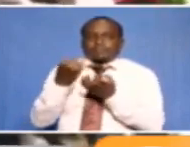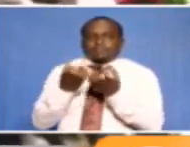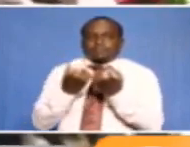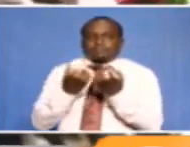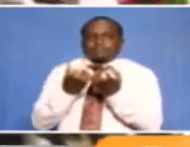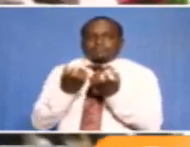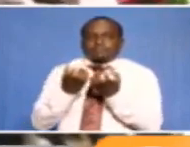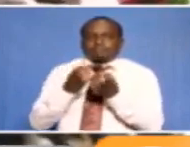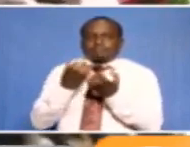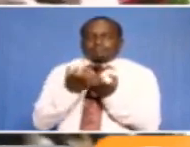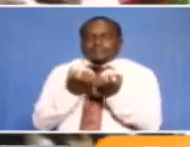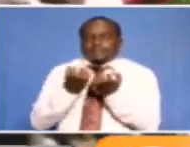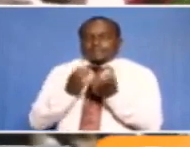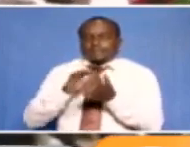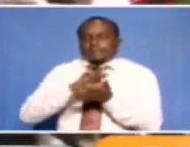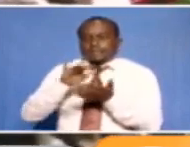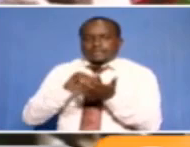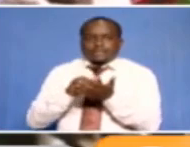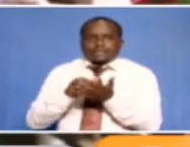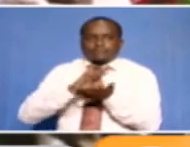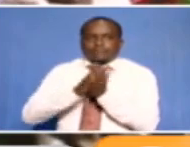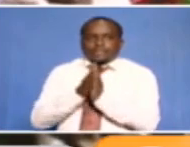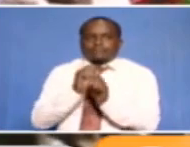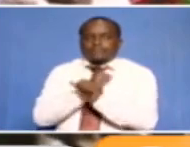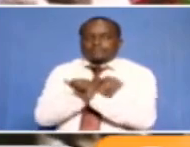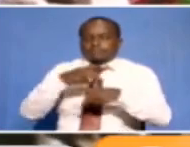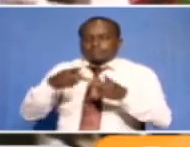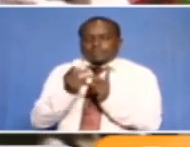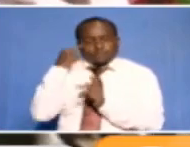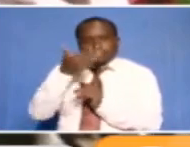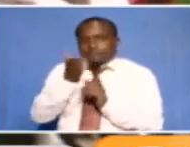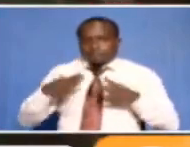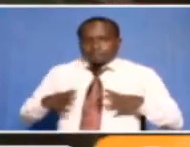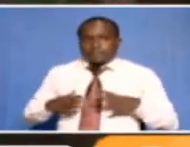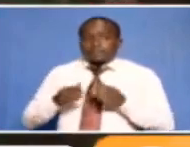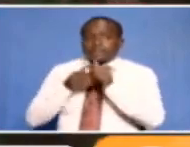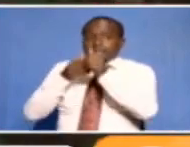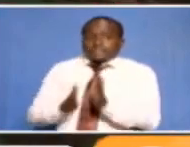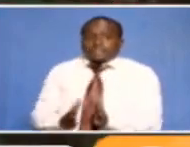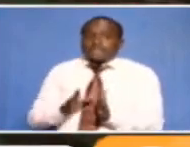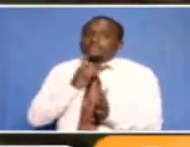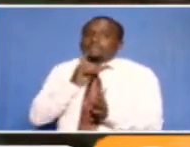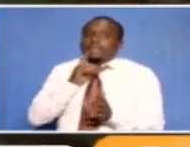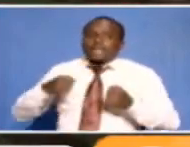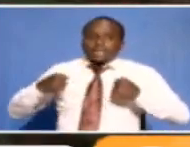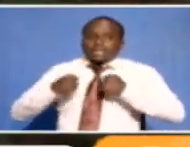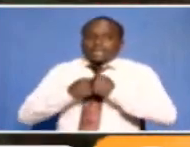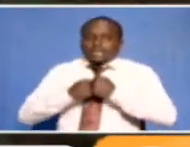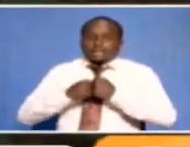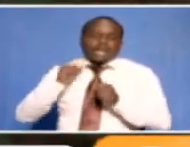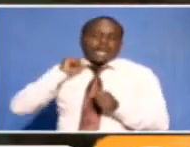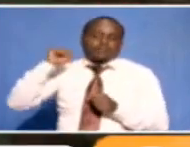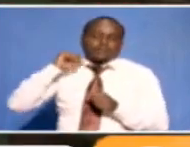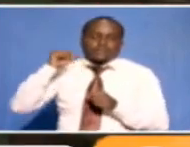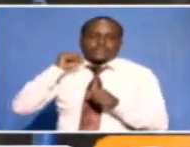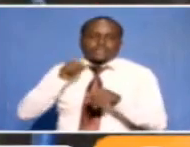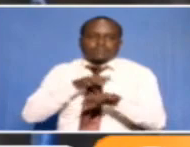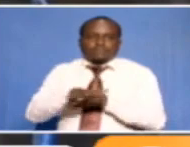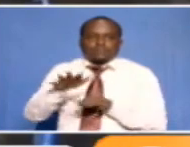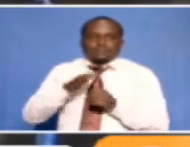to a majority of the displaced families. Leaders from the Rift region, however, maintain that the clashes are politically instigated.